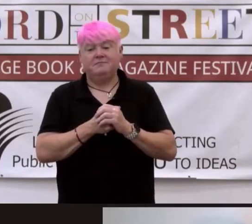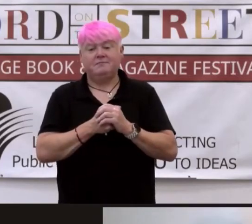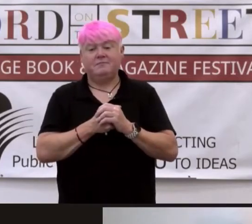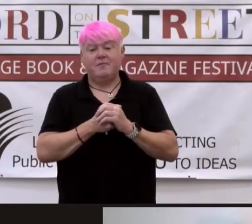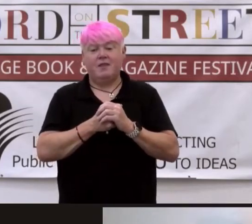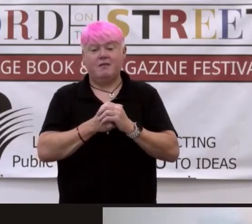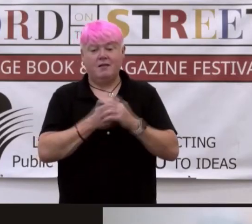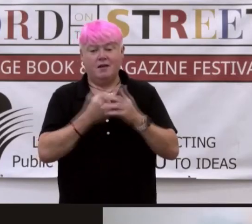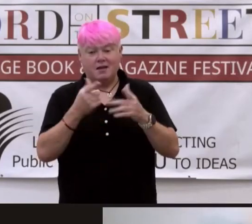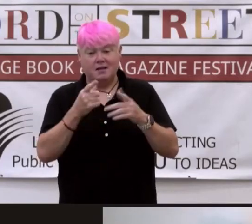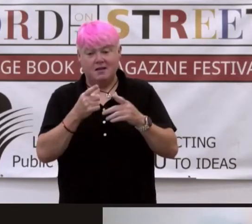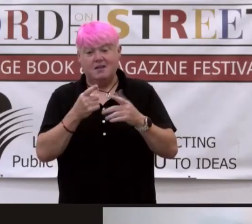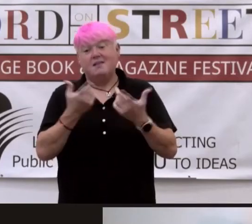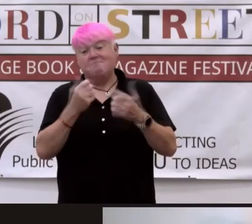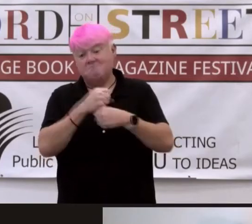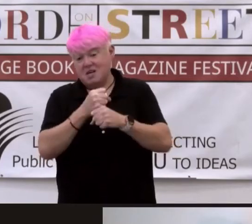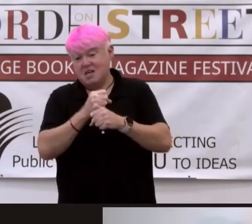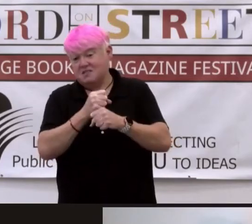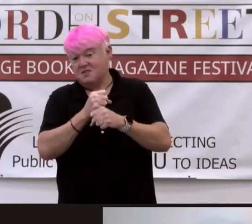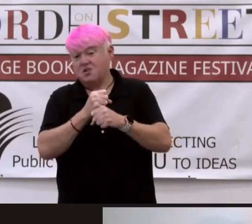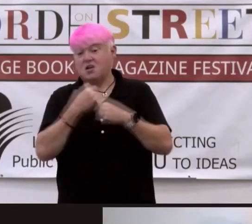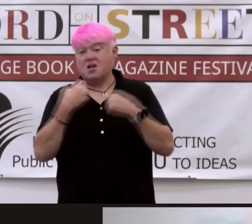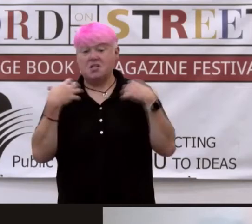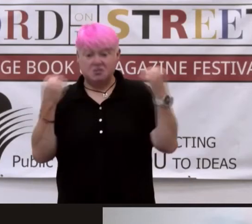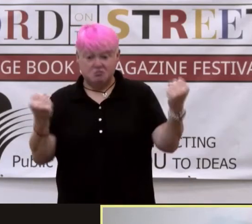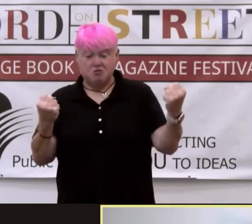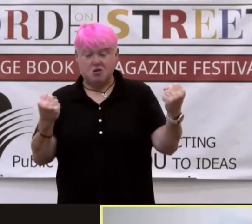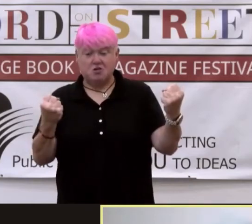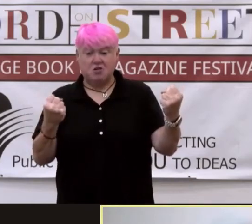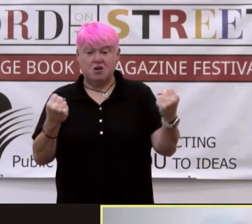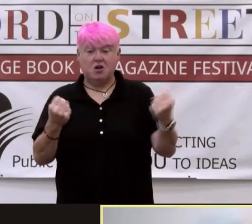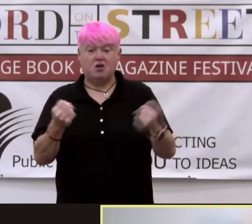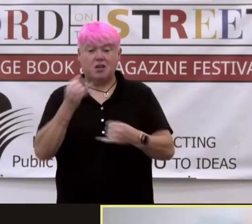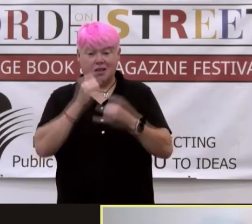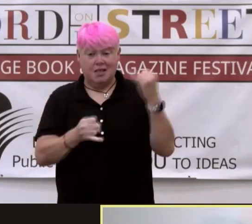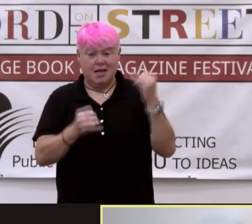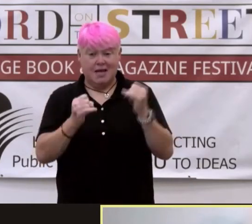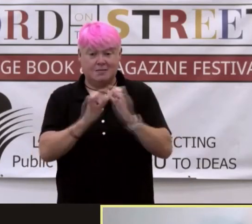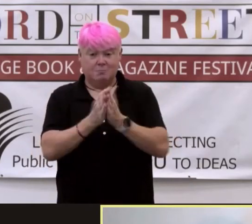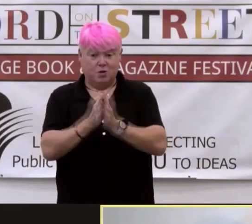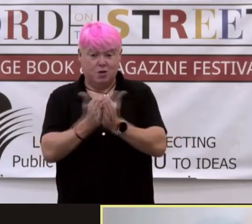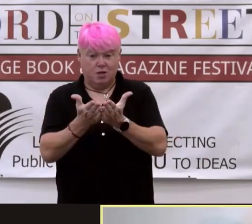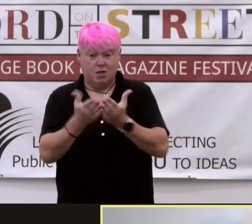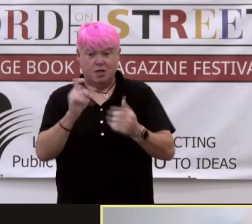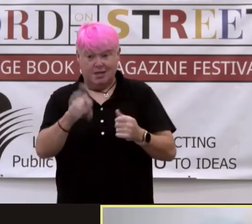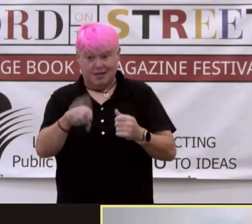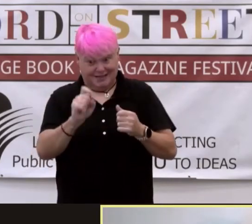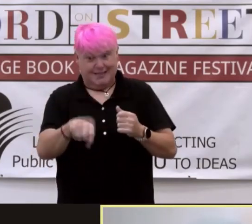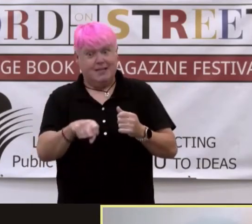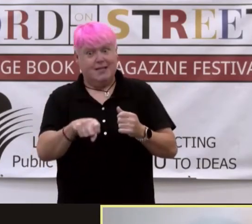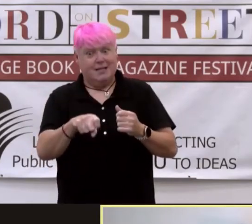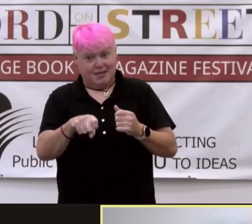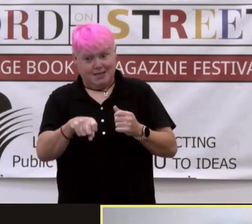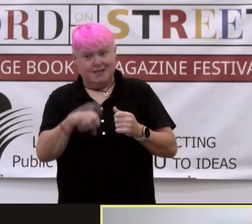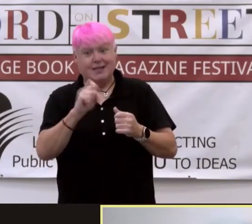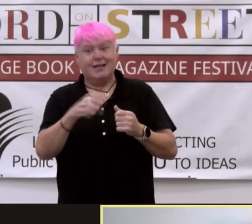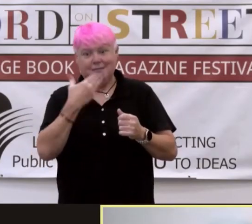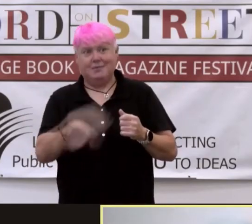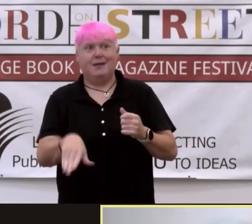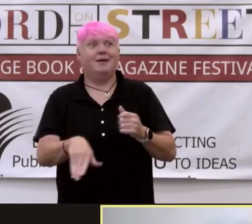definitely makes for a stronger final book. Yeah. Oh God. Yeah. I need to be edited. I need it badly.